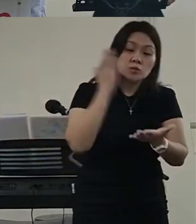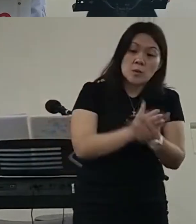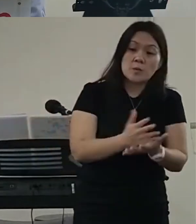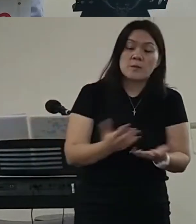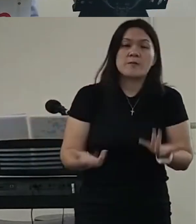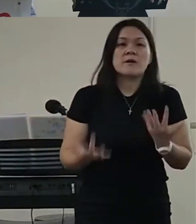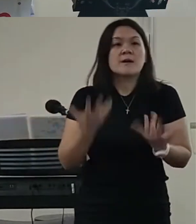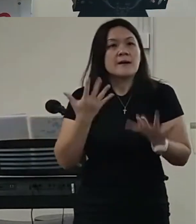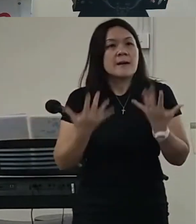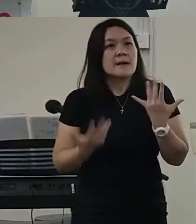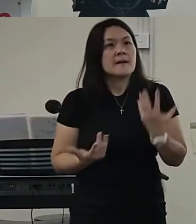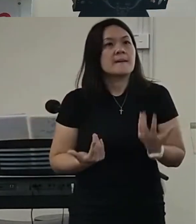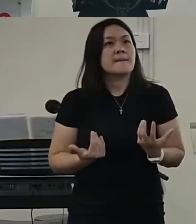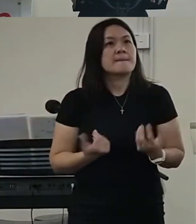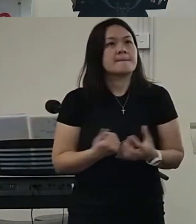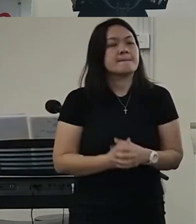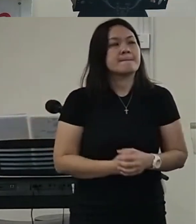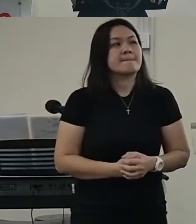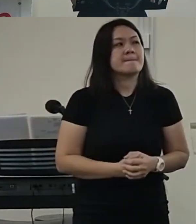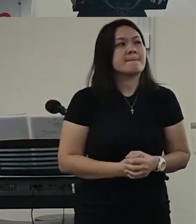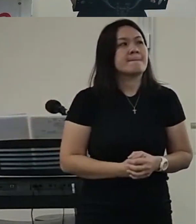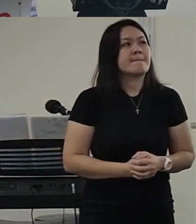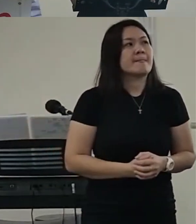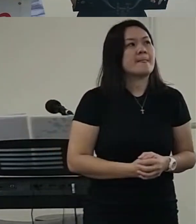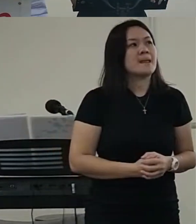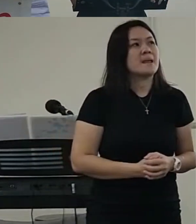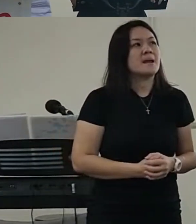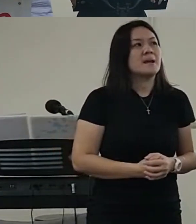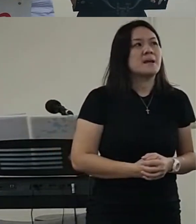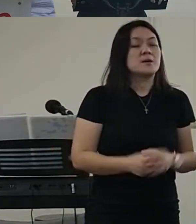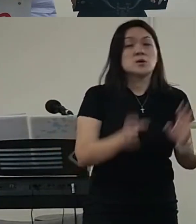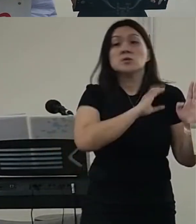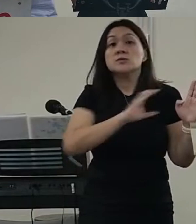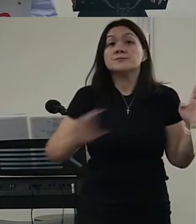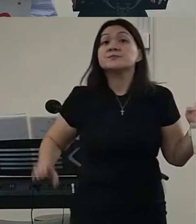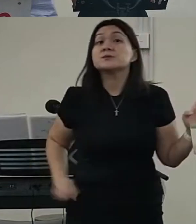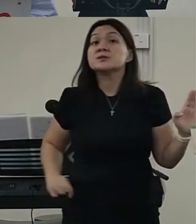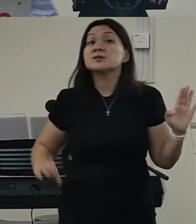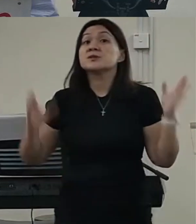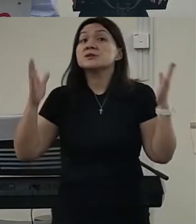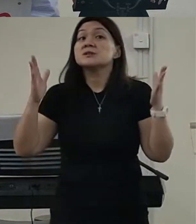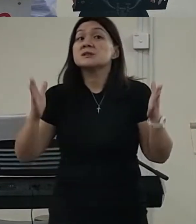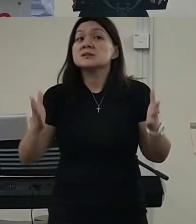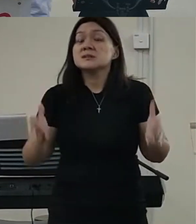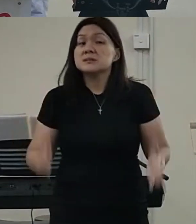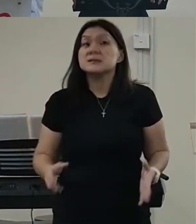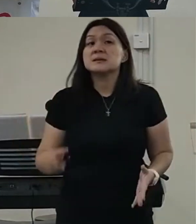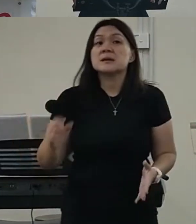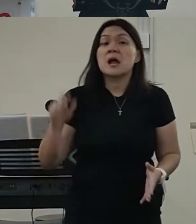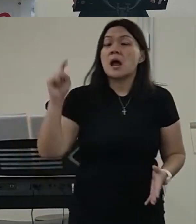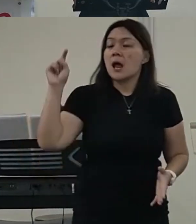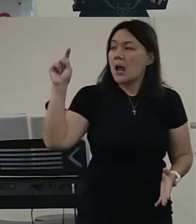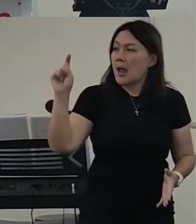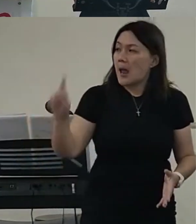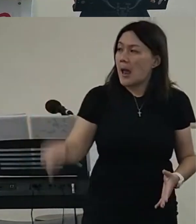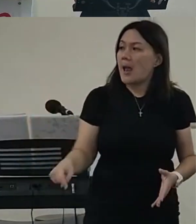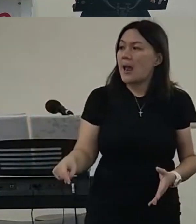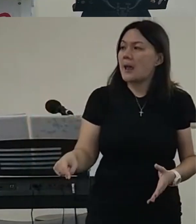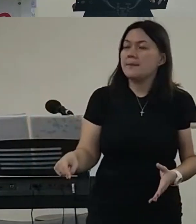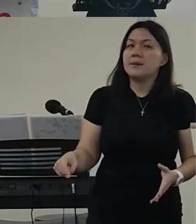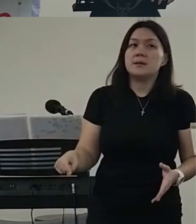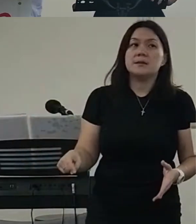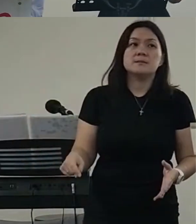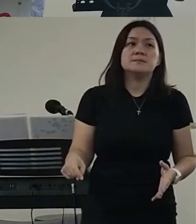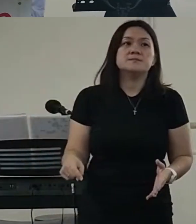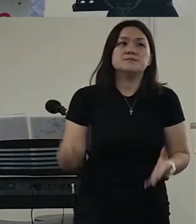toput out the spiritual fireso that peopledon't enter into hellthat they will be savedby the precious blood of the